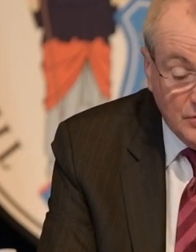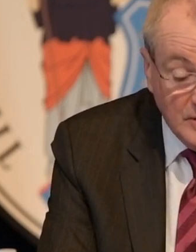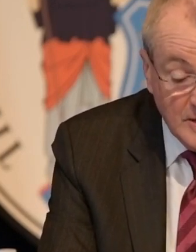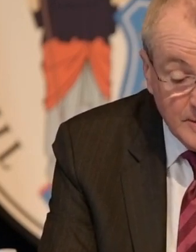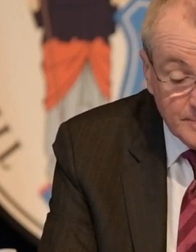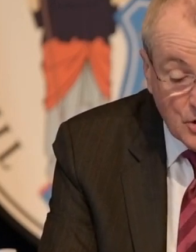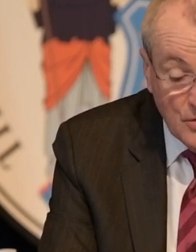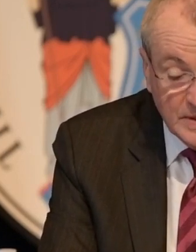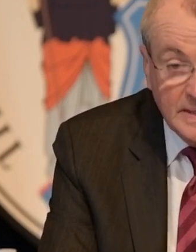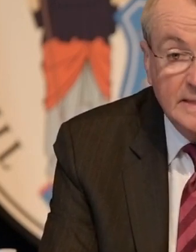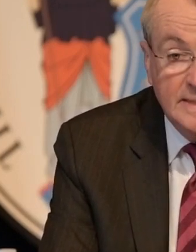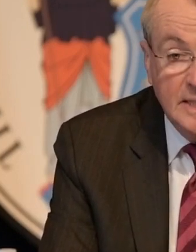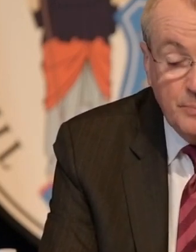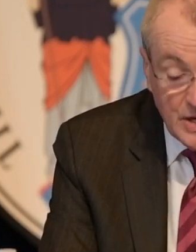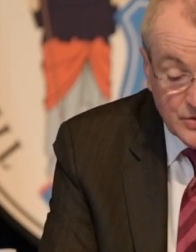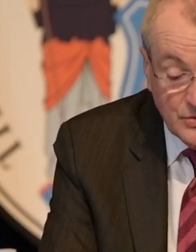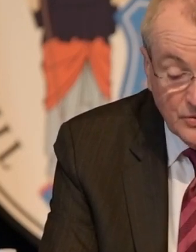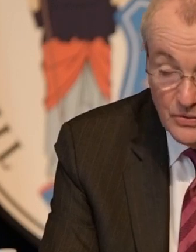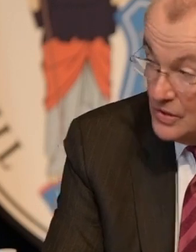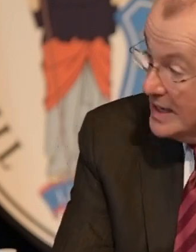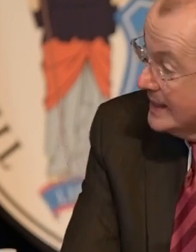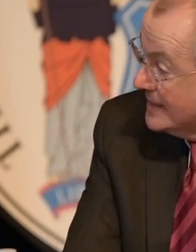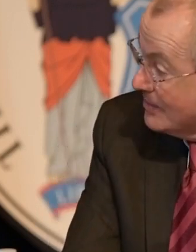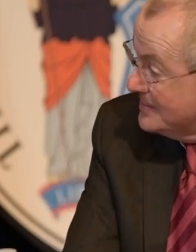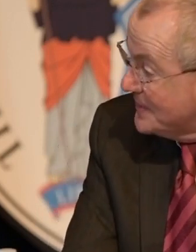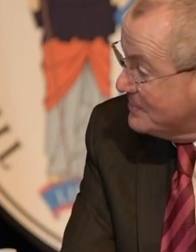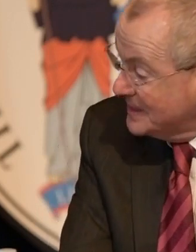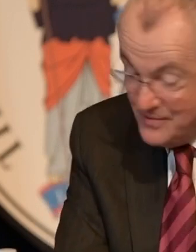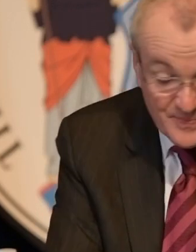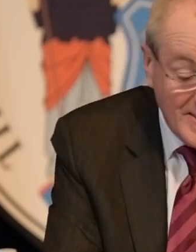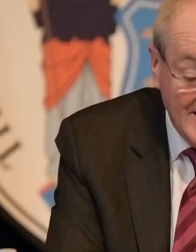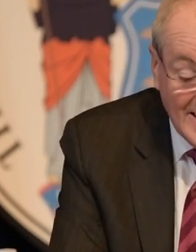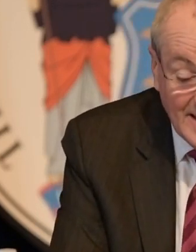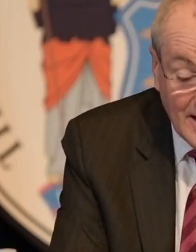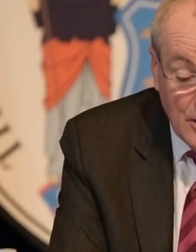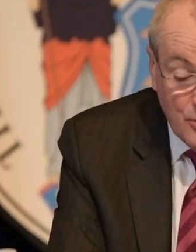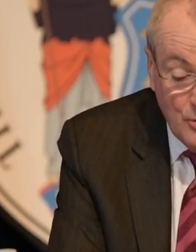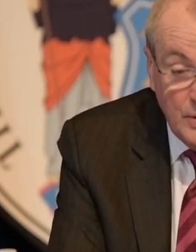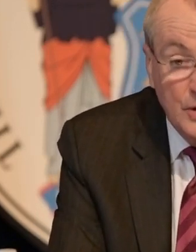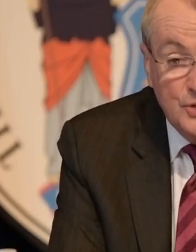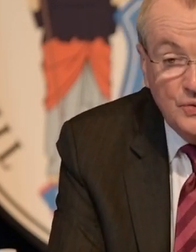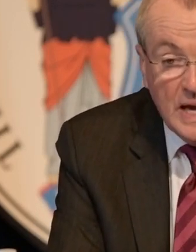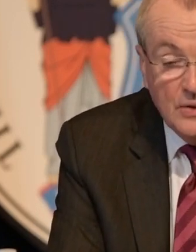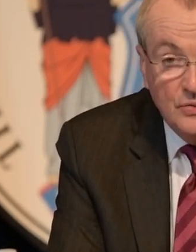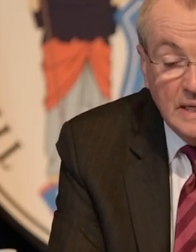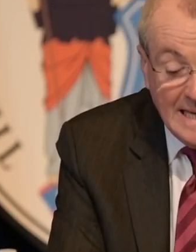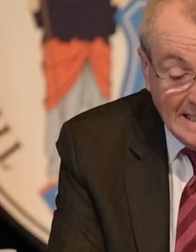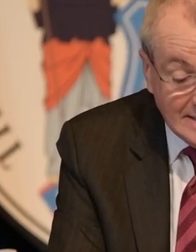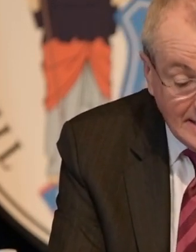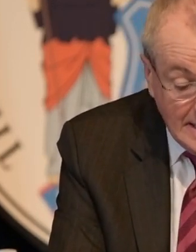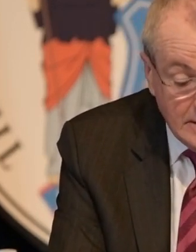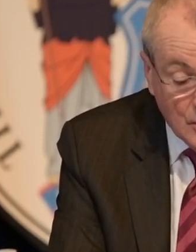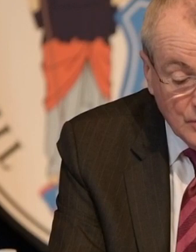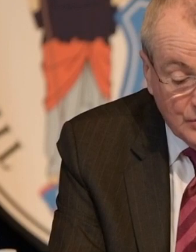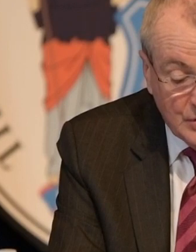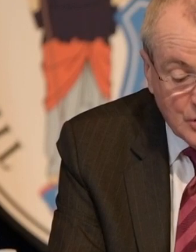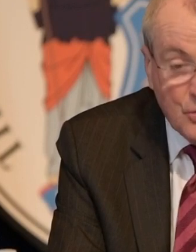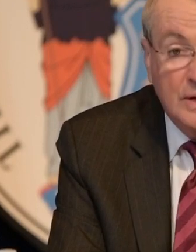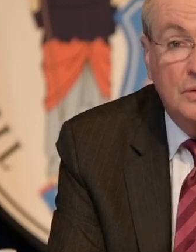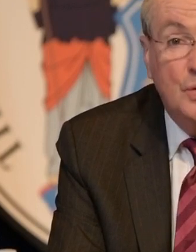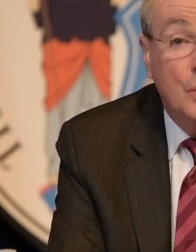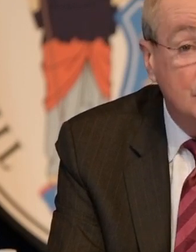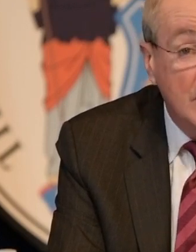6,986 COVID-19 patients. Judy, I got that right, I believe, of whom 2,018 are listed